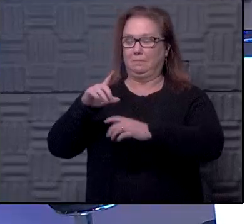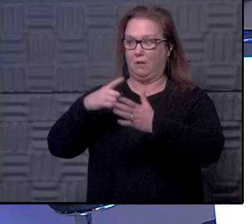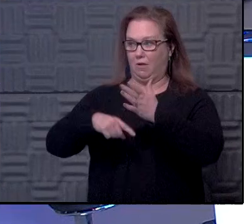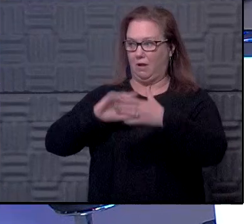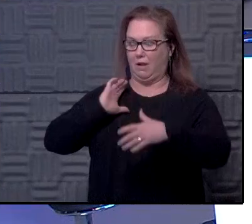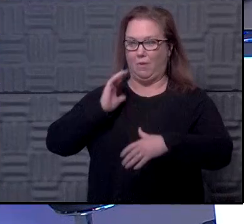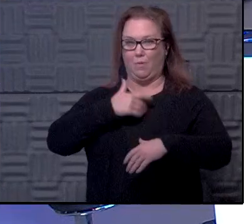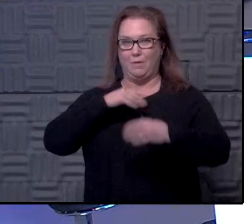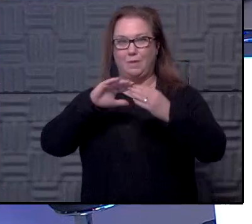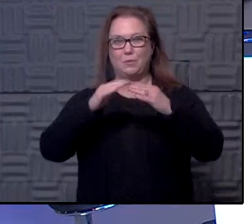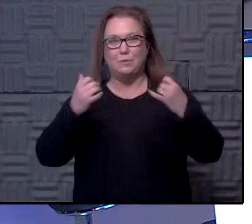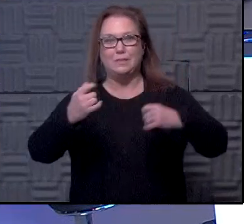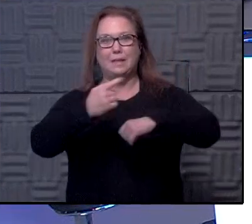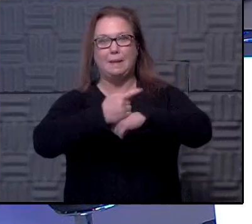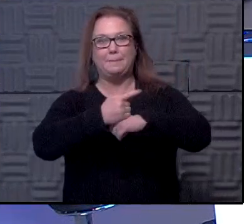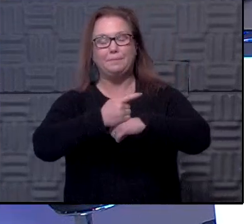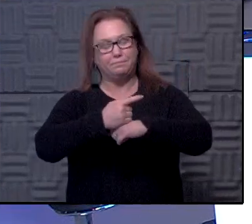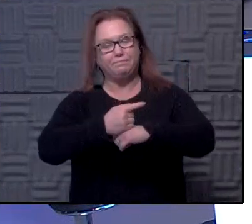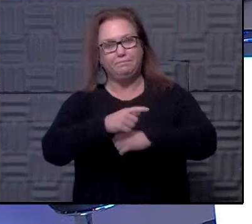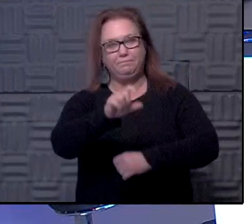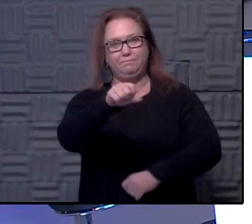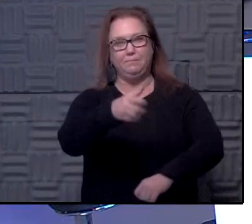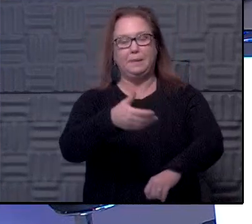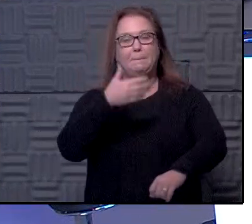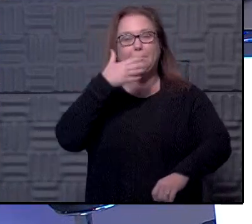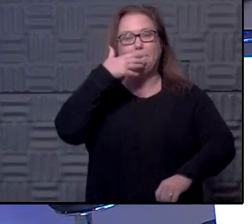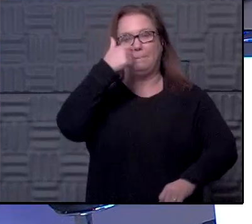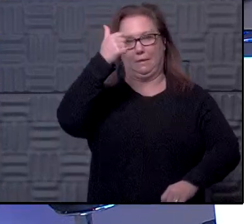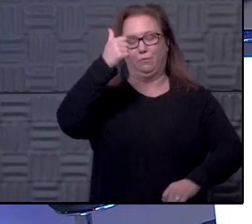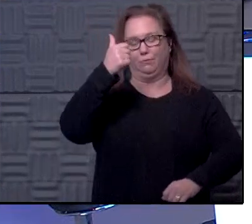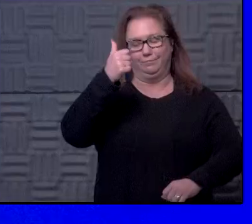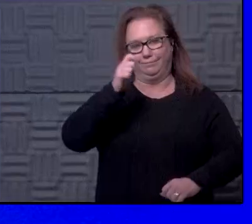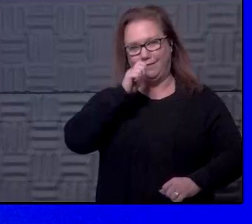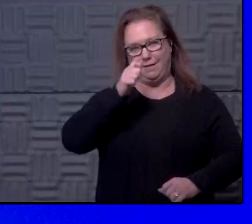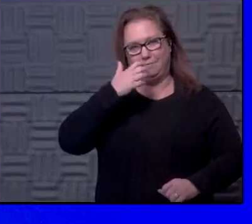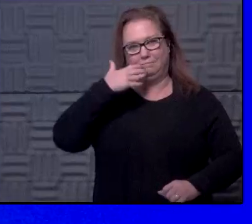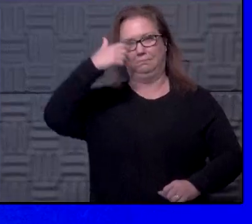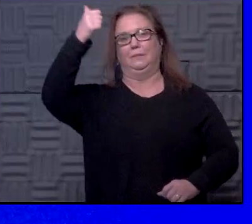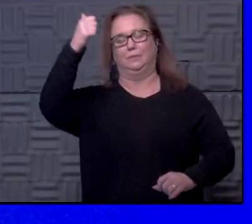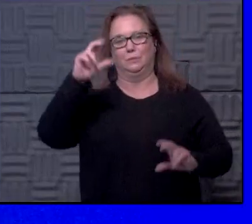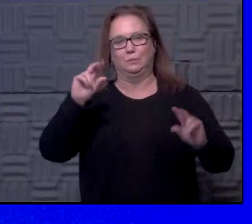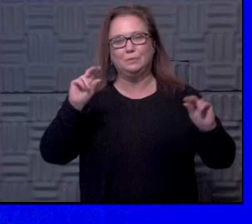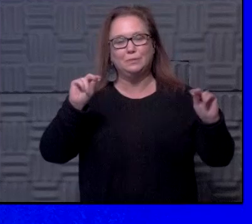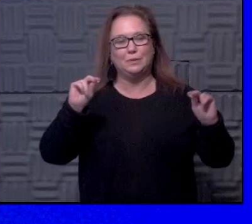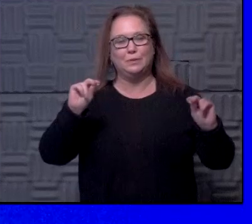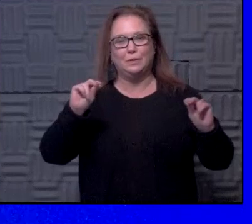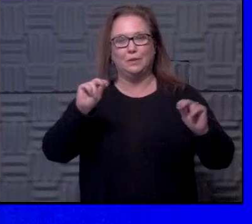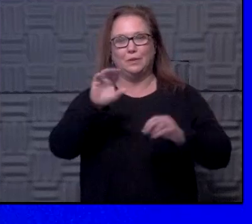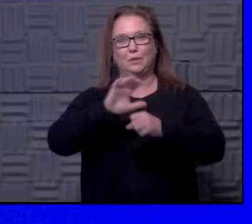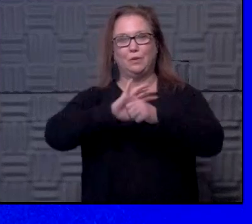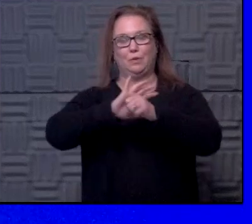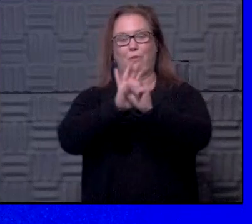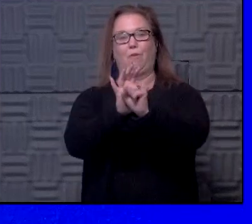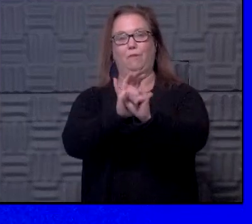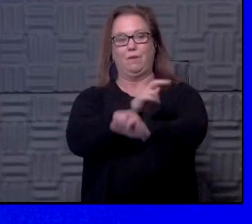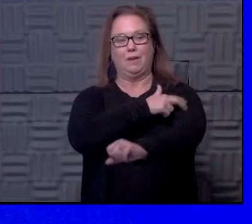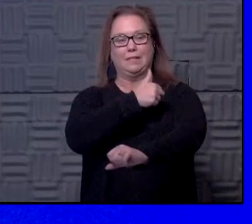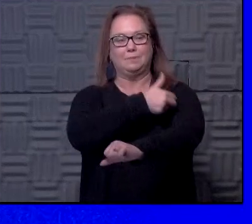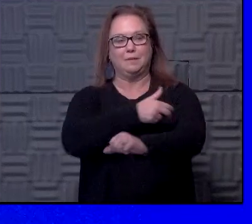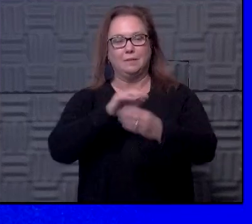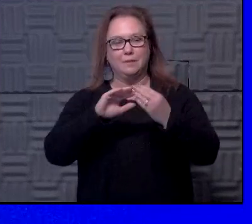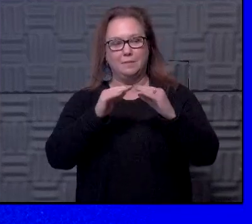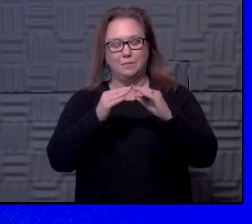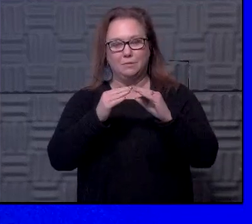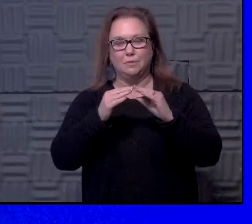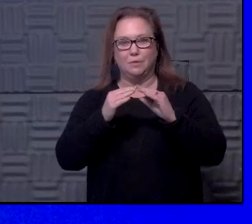today? You know, they are better. They aren't as good as they could be. I think the numbers for COVID-19 hospitalizations are